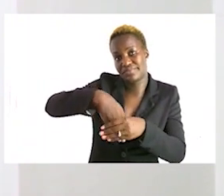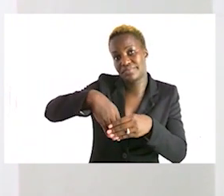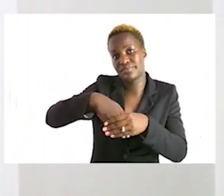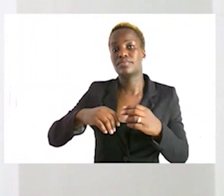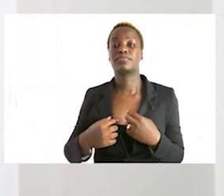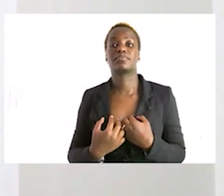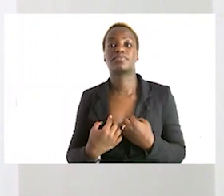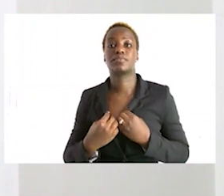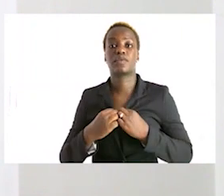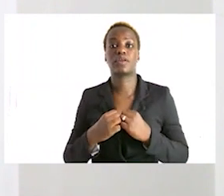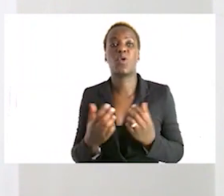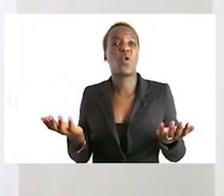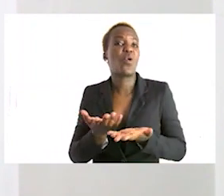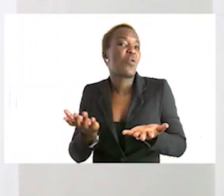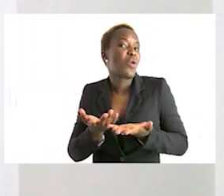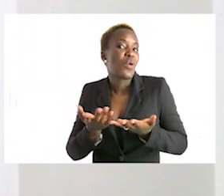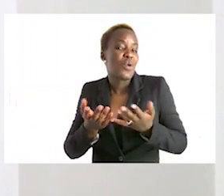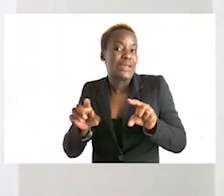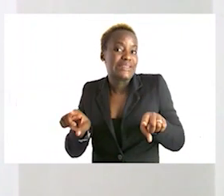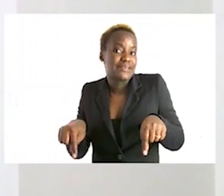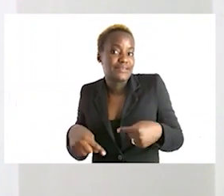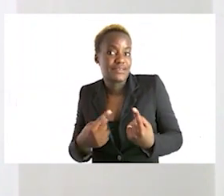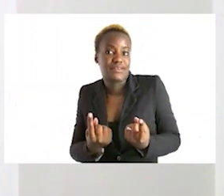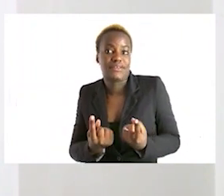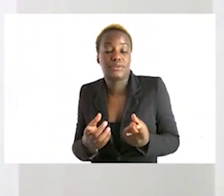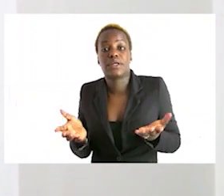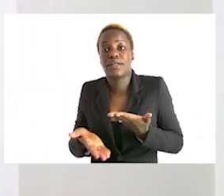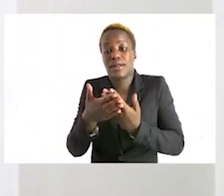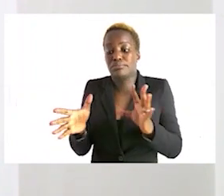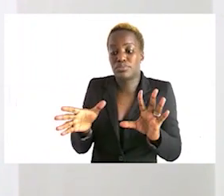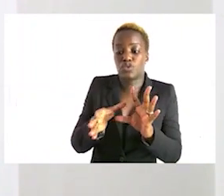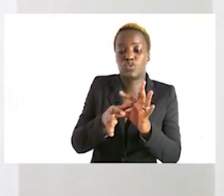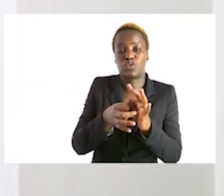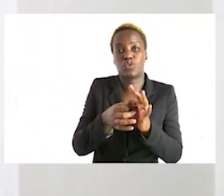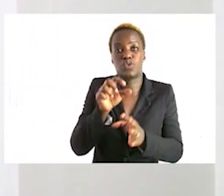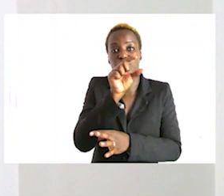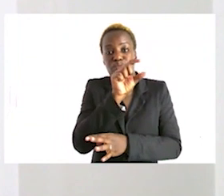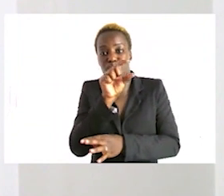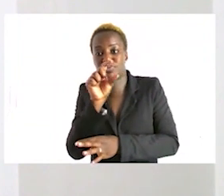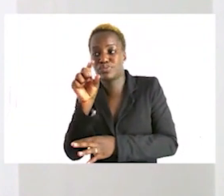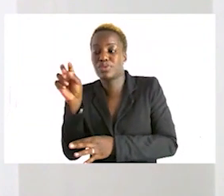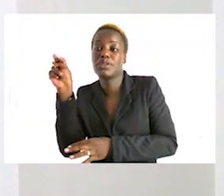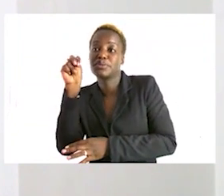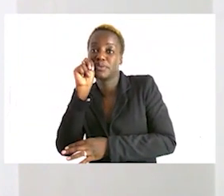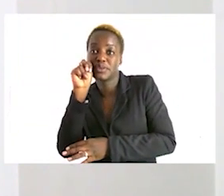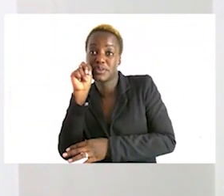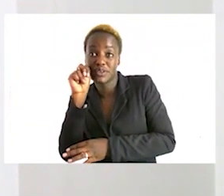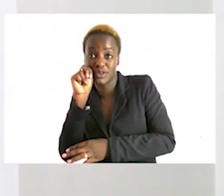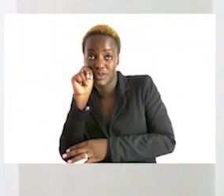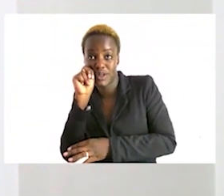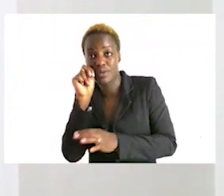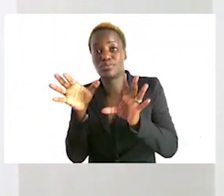the position of something, and it connects the nouns to the rest of